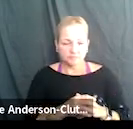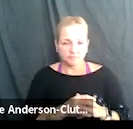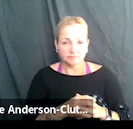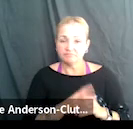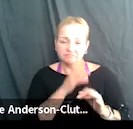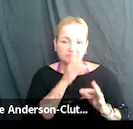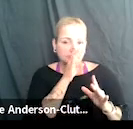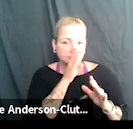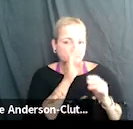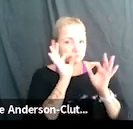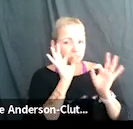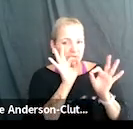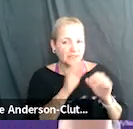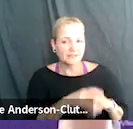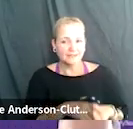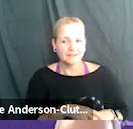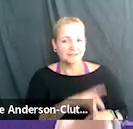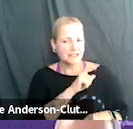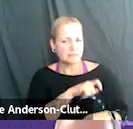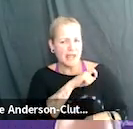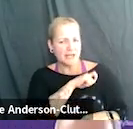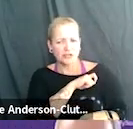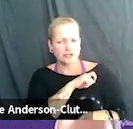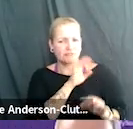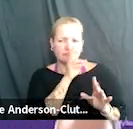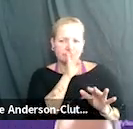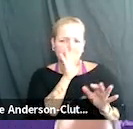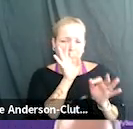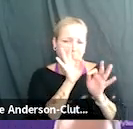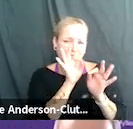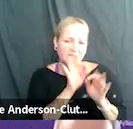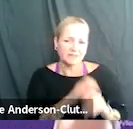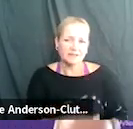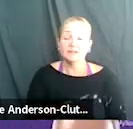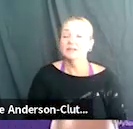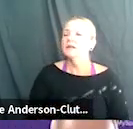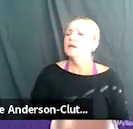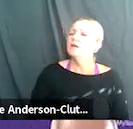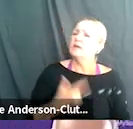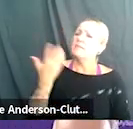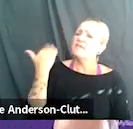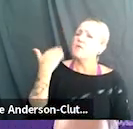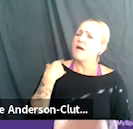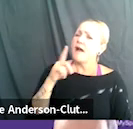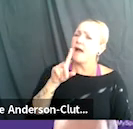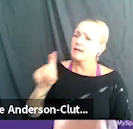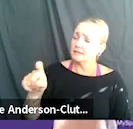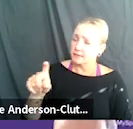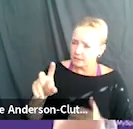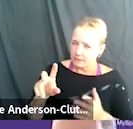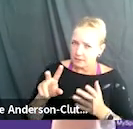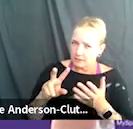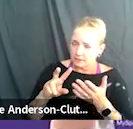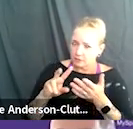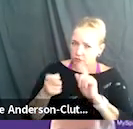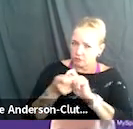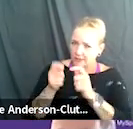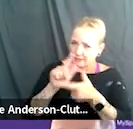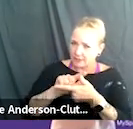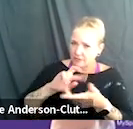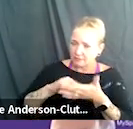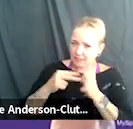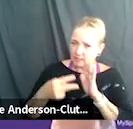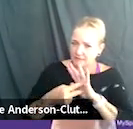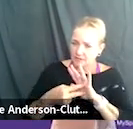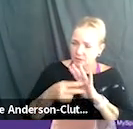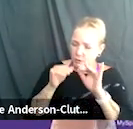perfect in Spanish. And so I think, Julio, because I know I had asked you about this, but I think it actually means ritual of the habitual,